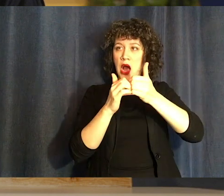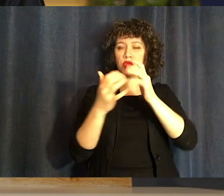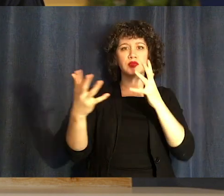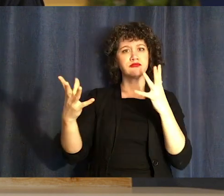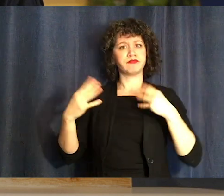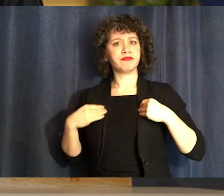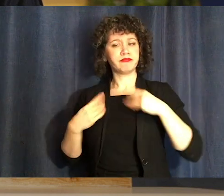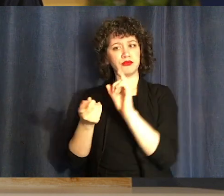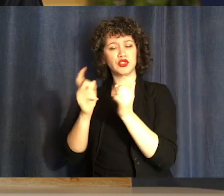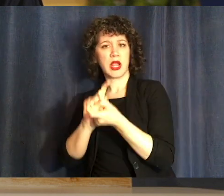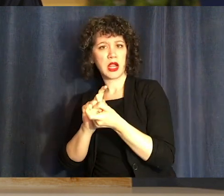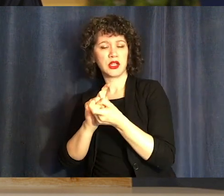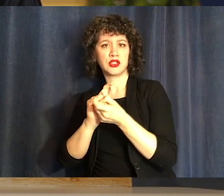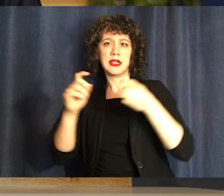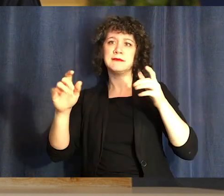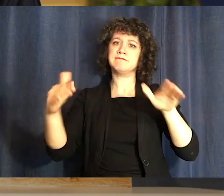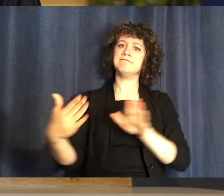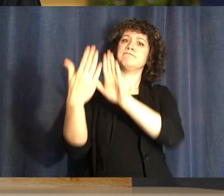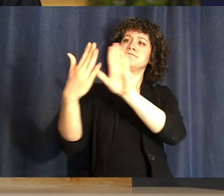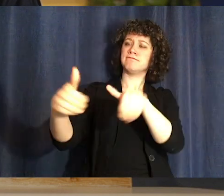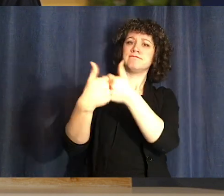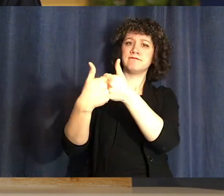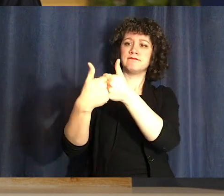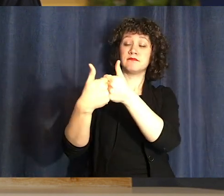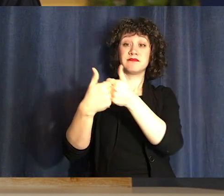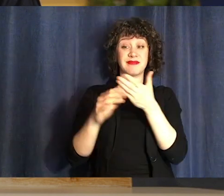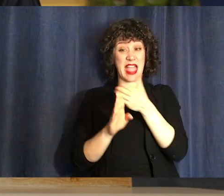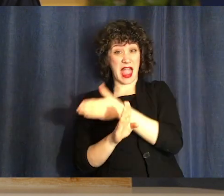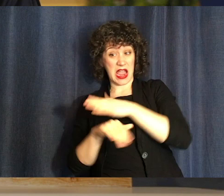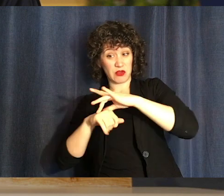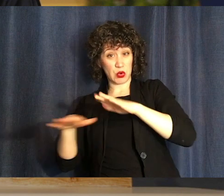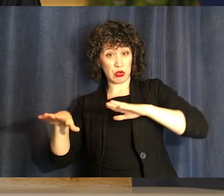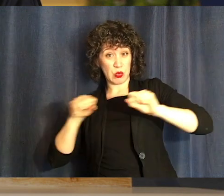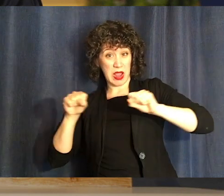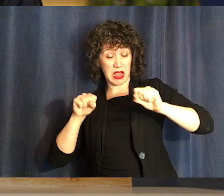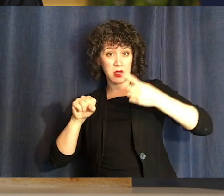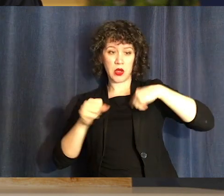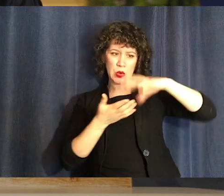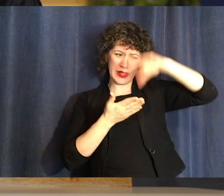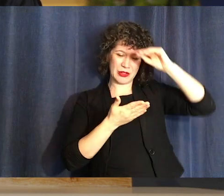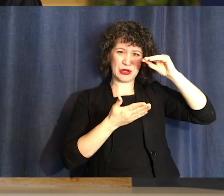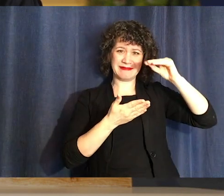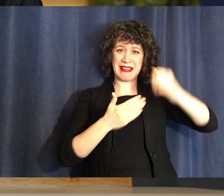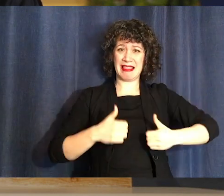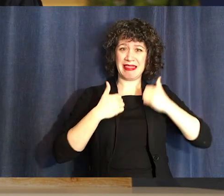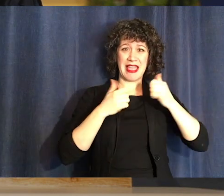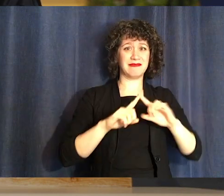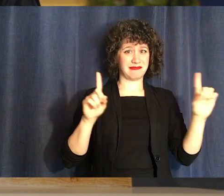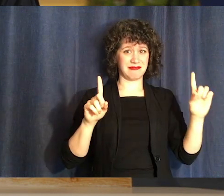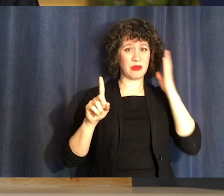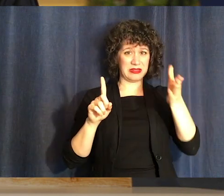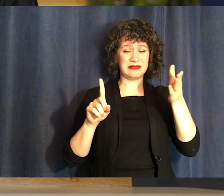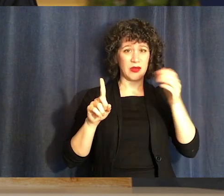challenges. We quickly learned after the earthquake that things wouldn't be the same for a while. We learned that to thrive, we must adjust